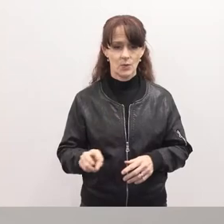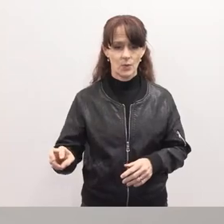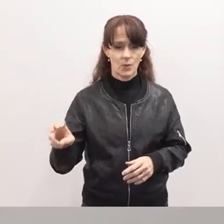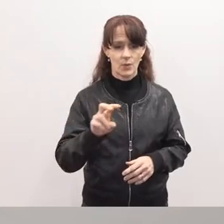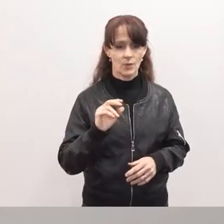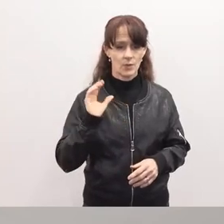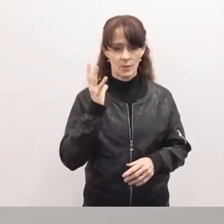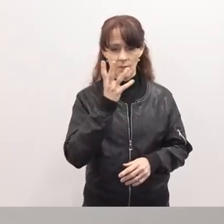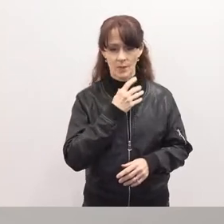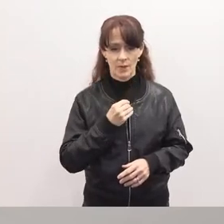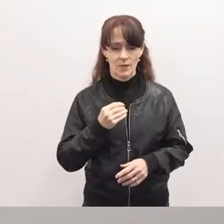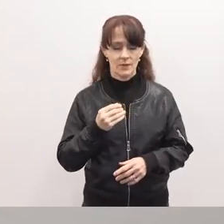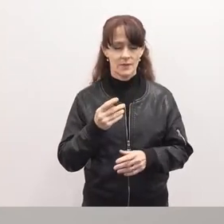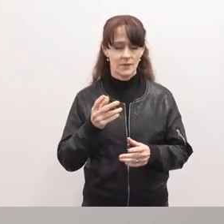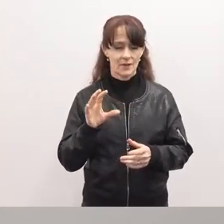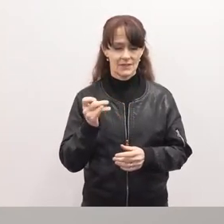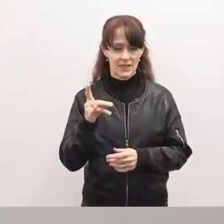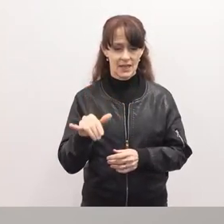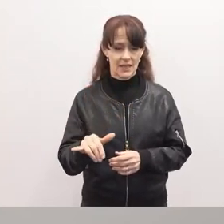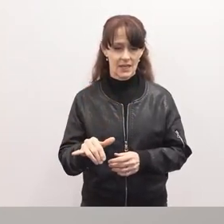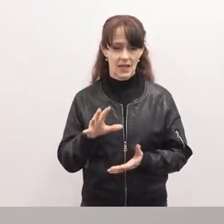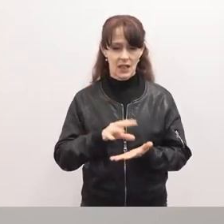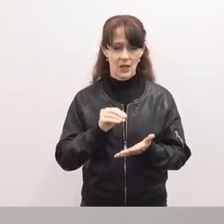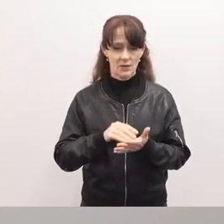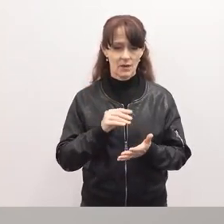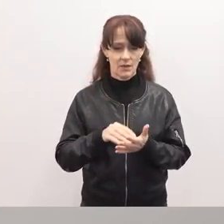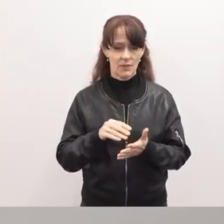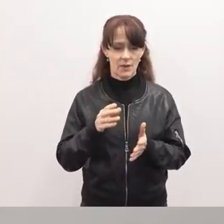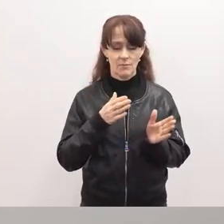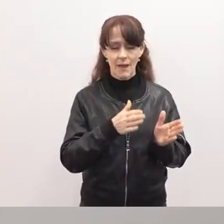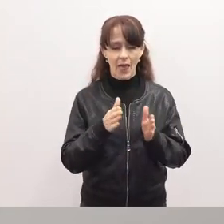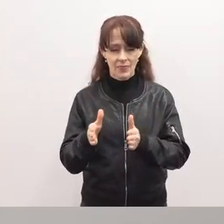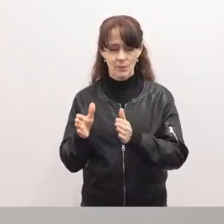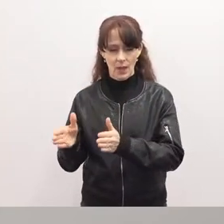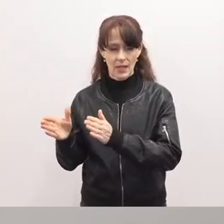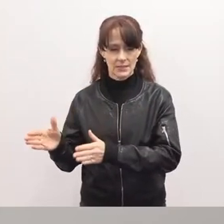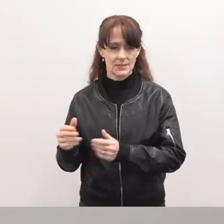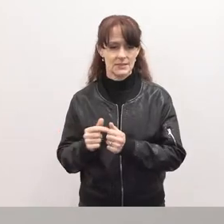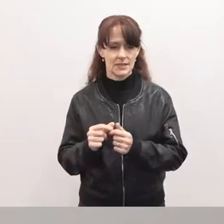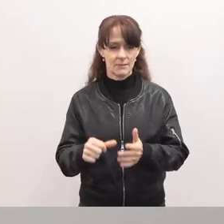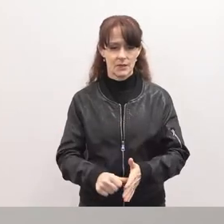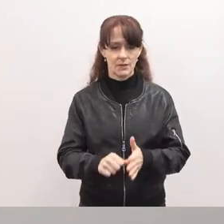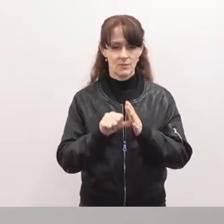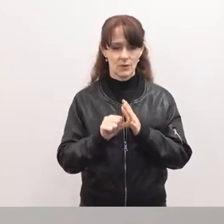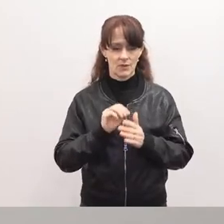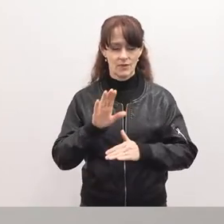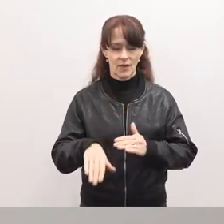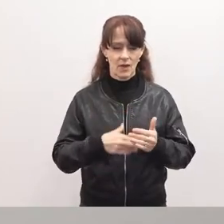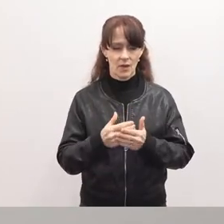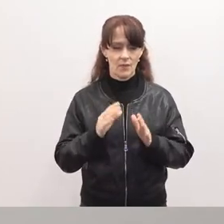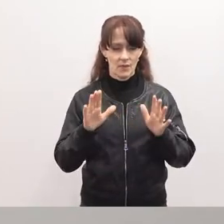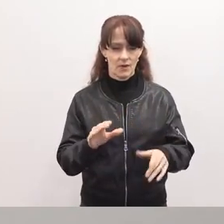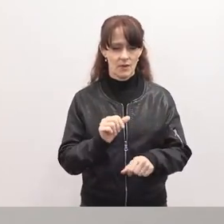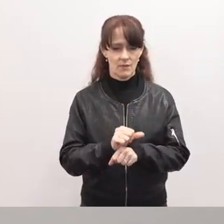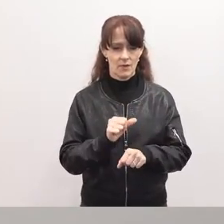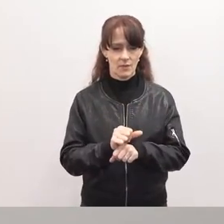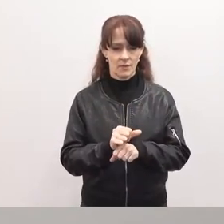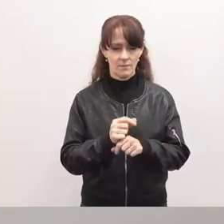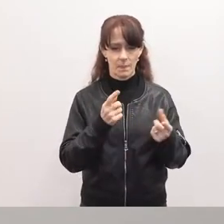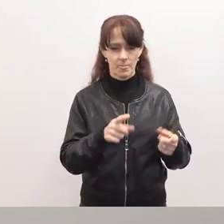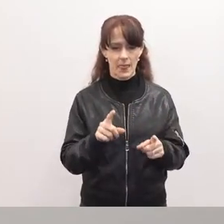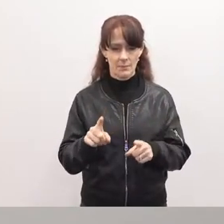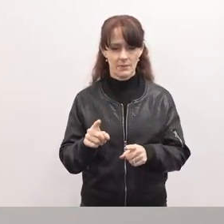this beautiful facility. I learned about their pathways and just very, very impressed with all of the wonderful work taking place